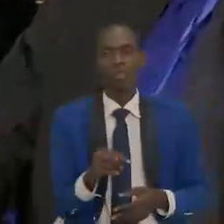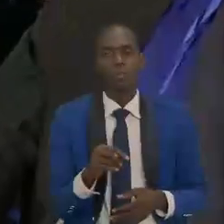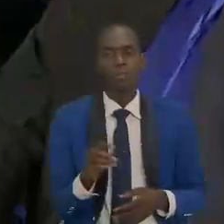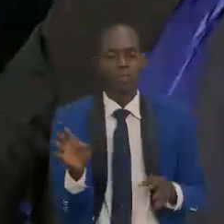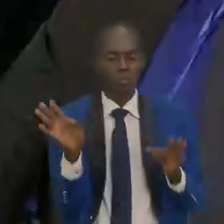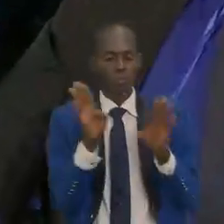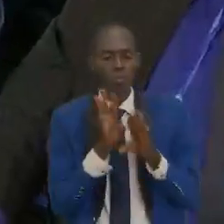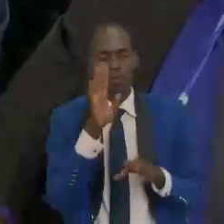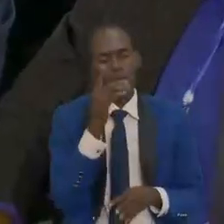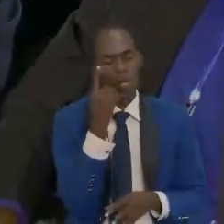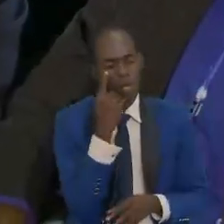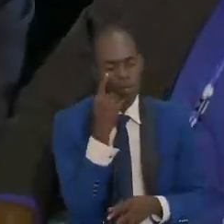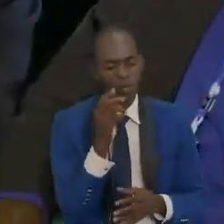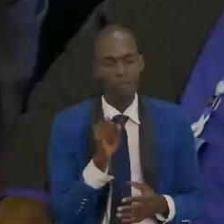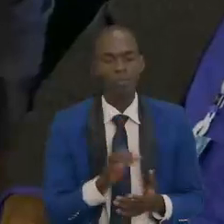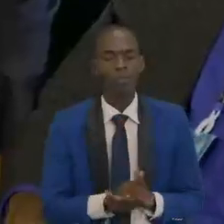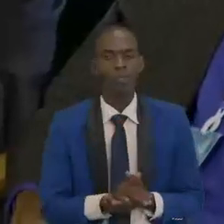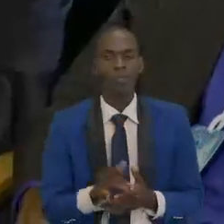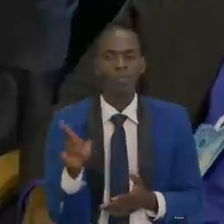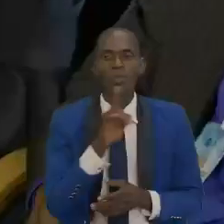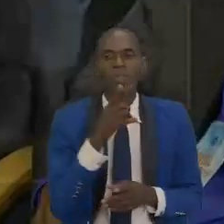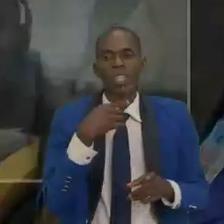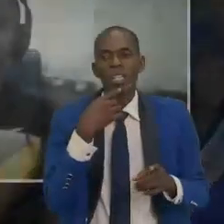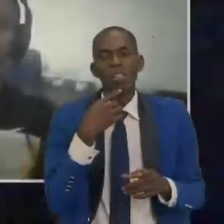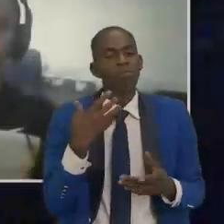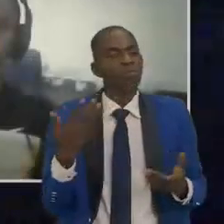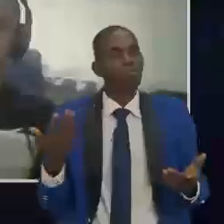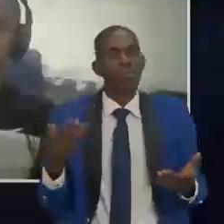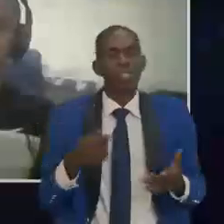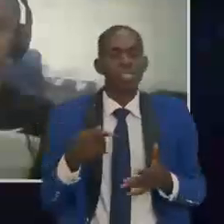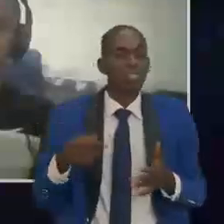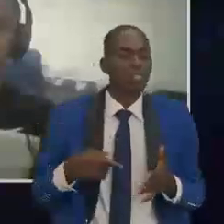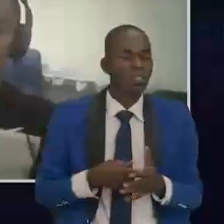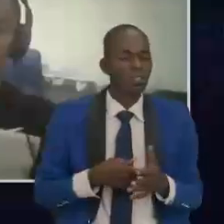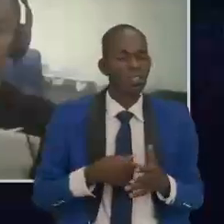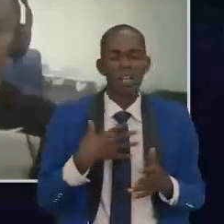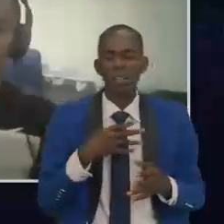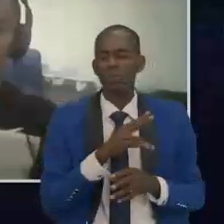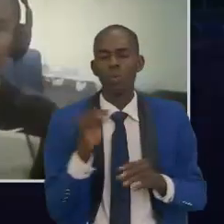eyes. They say thus far and no more.